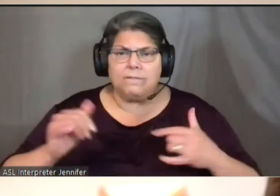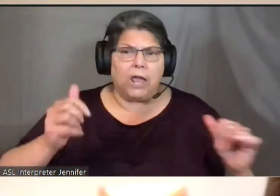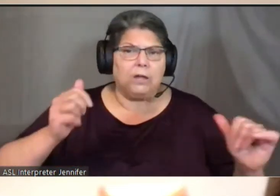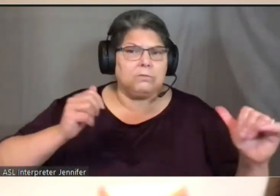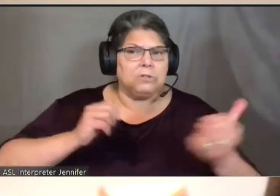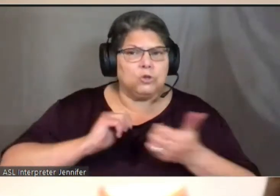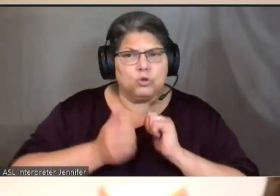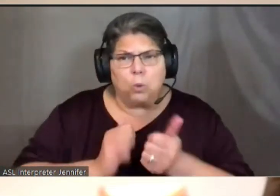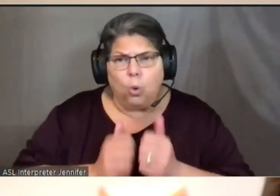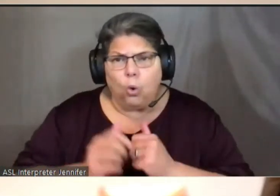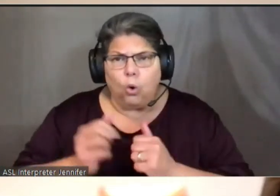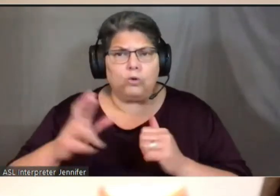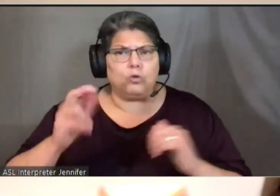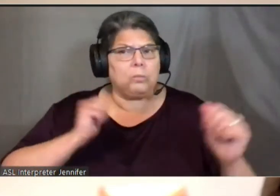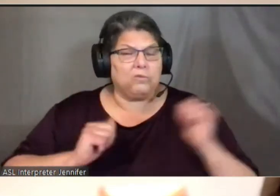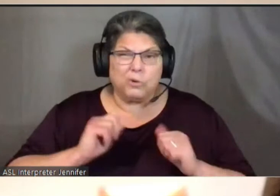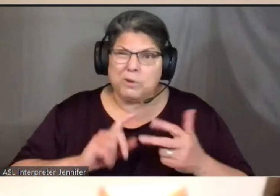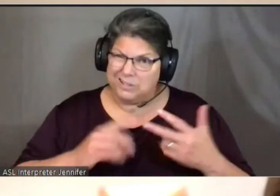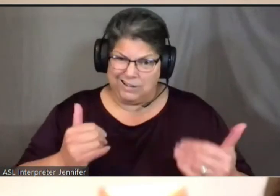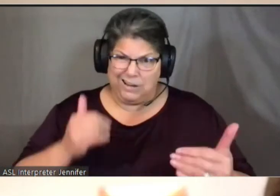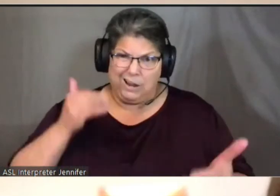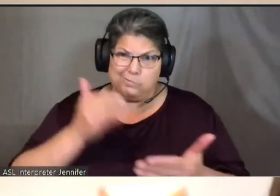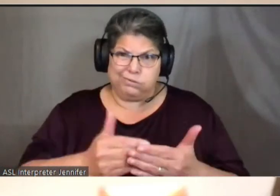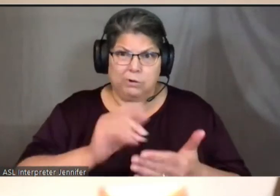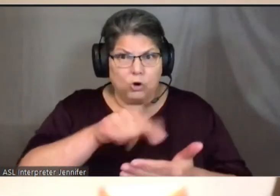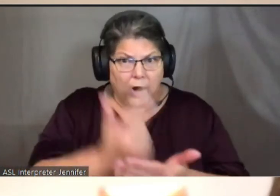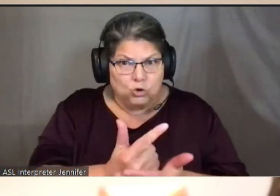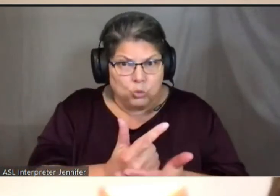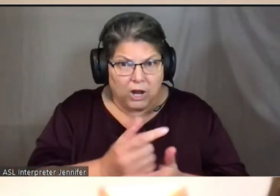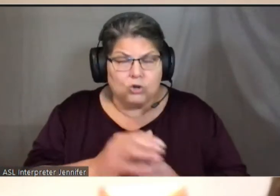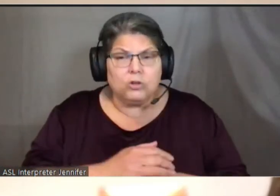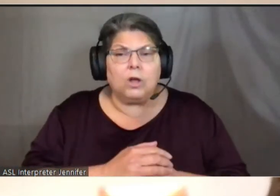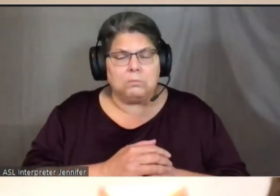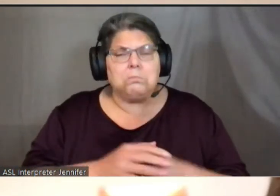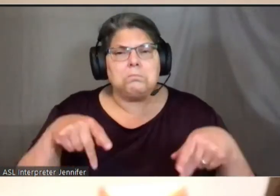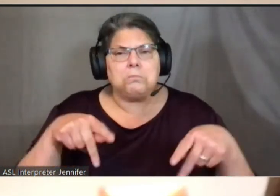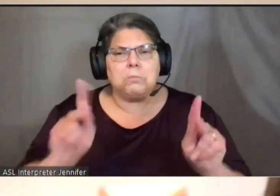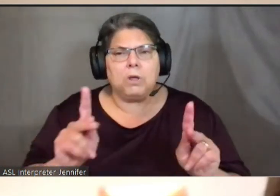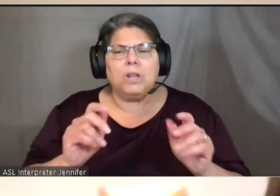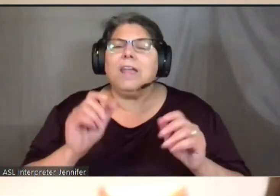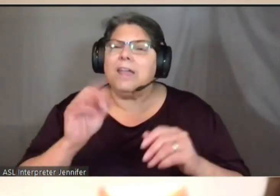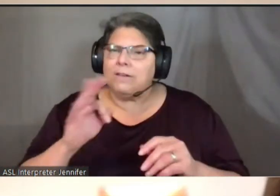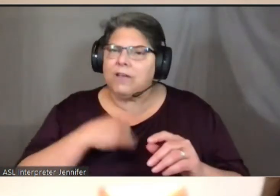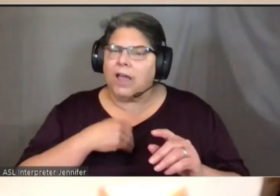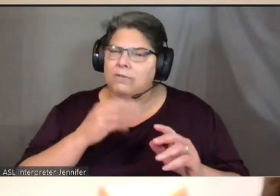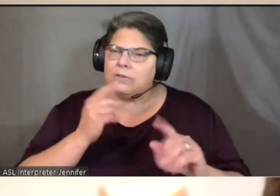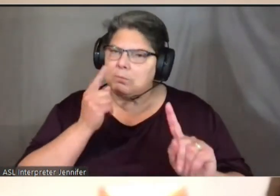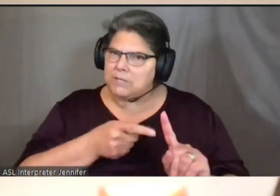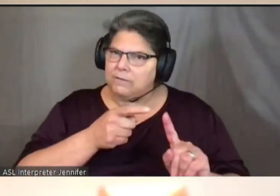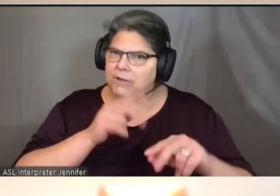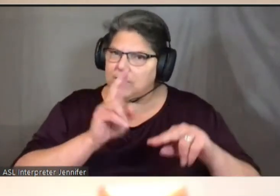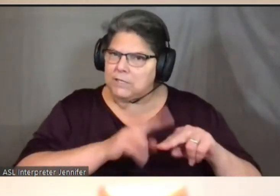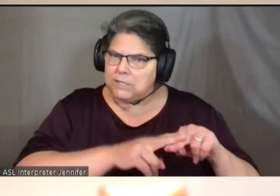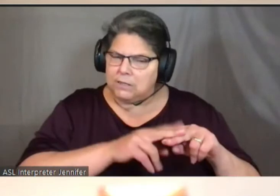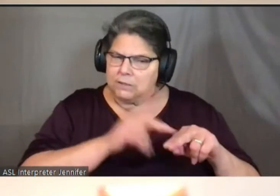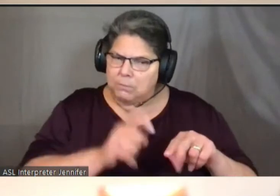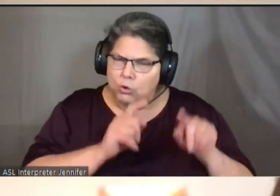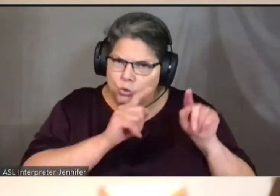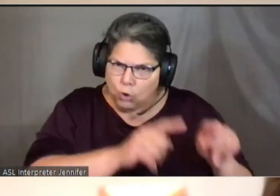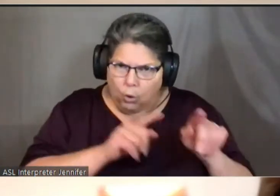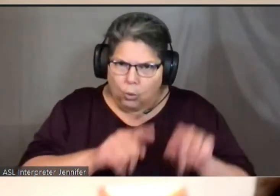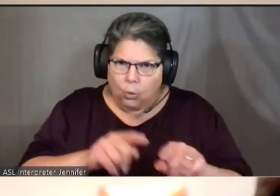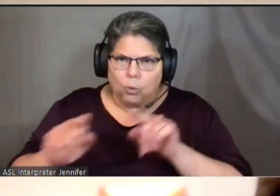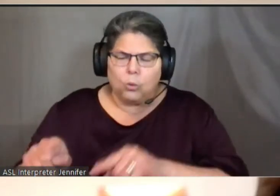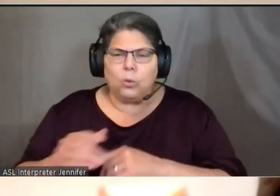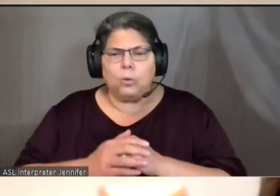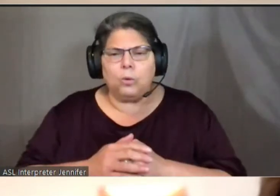time of the year, graduations are allowed with assigned seating. They are restricted to